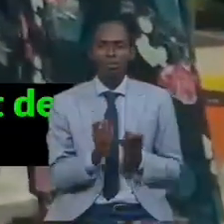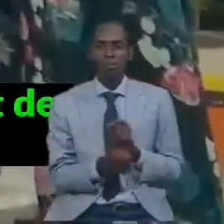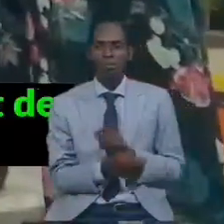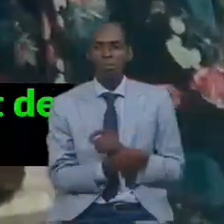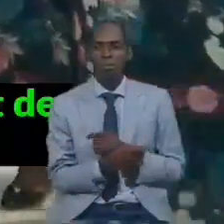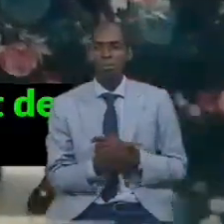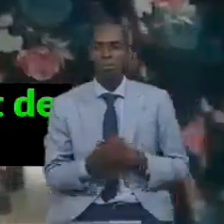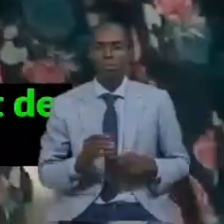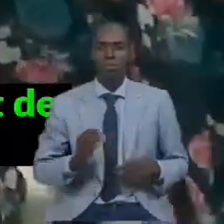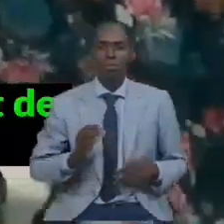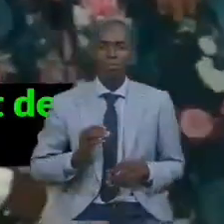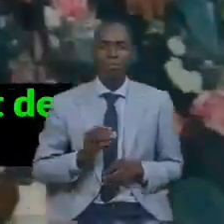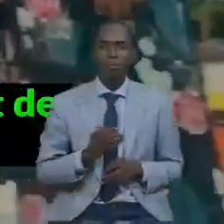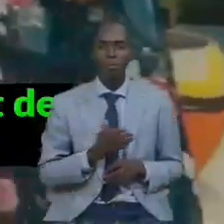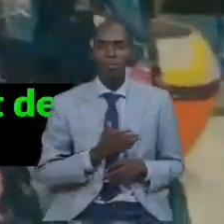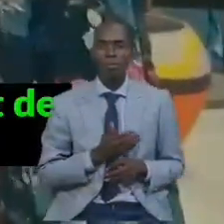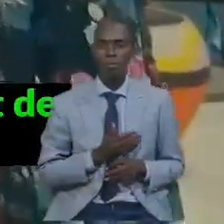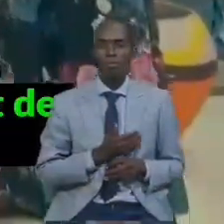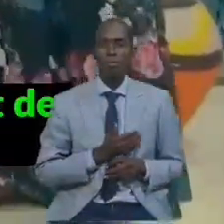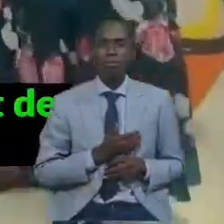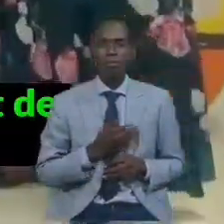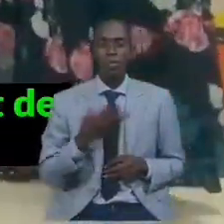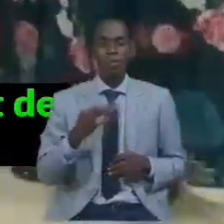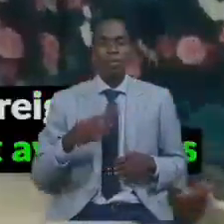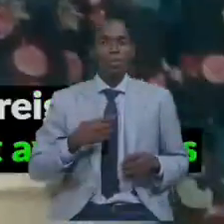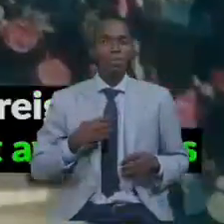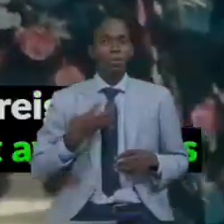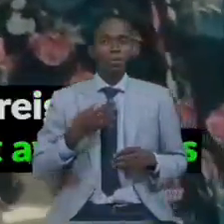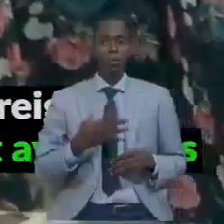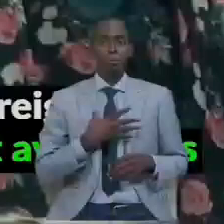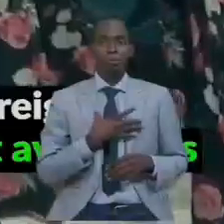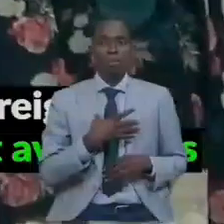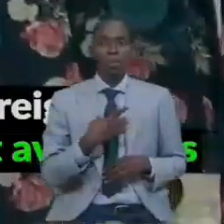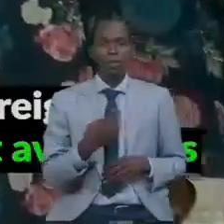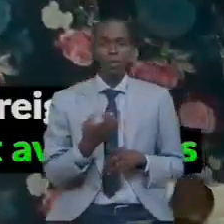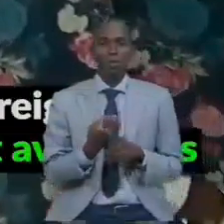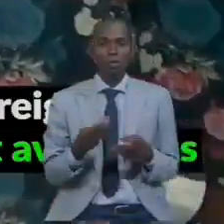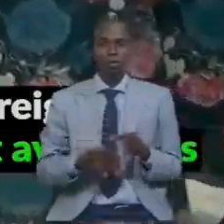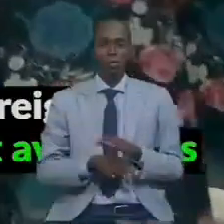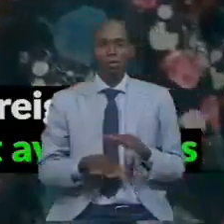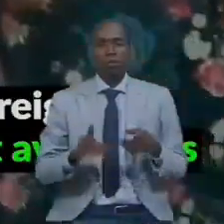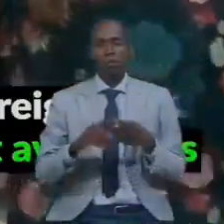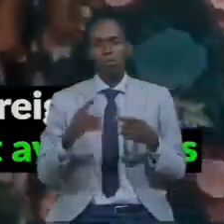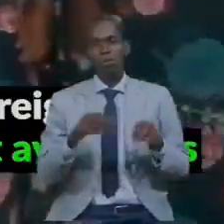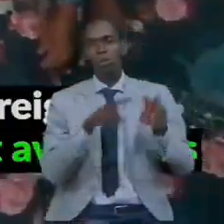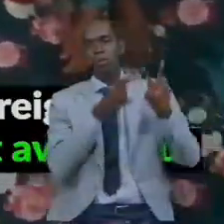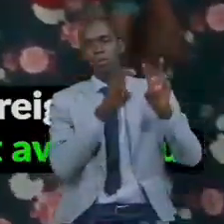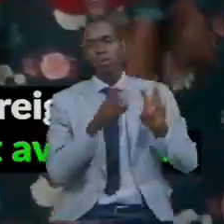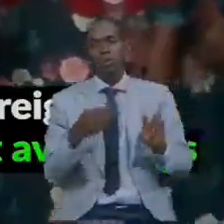our clothing for garments of light. From the